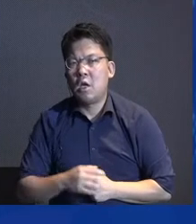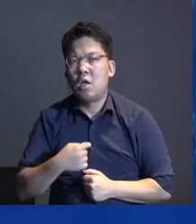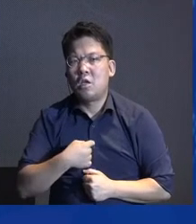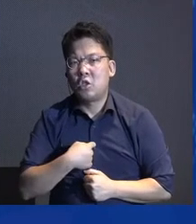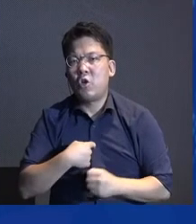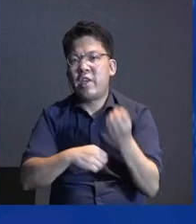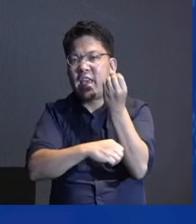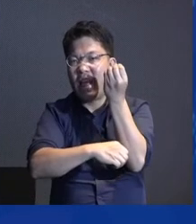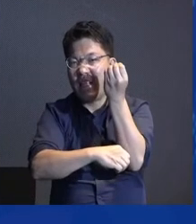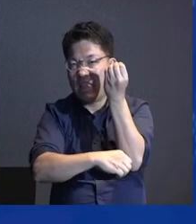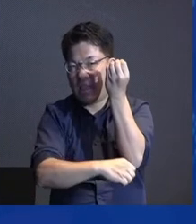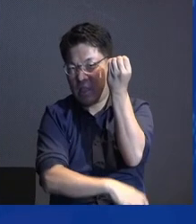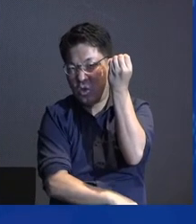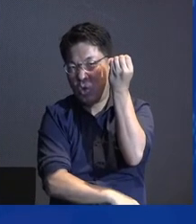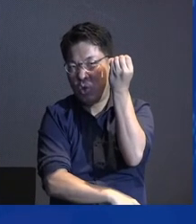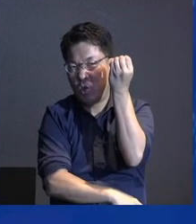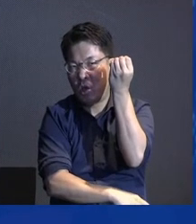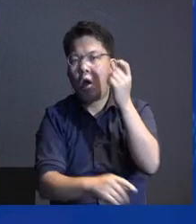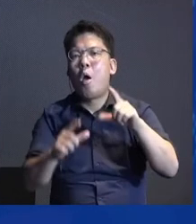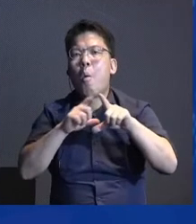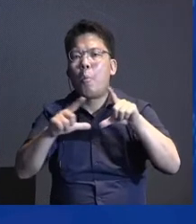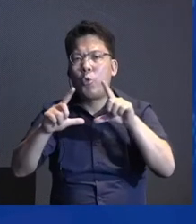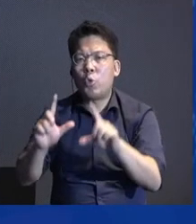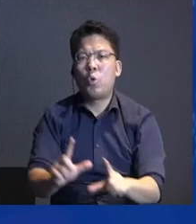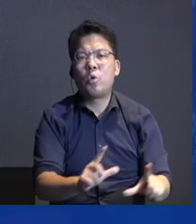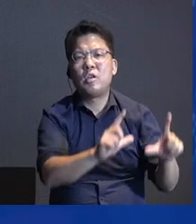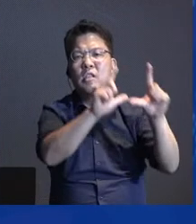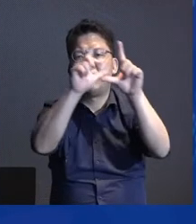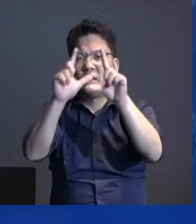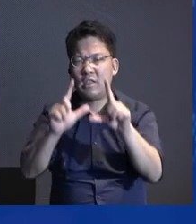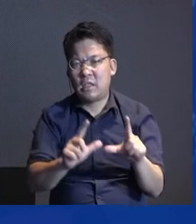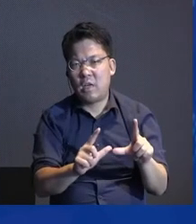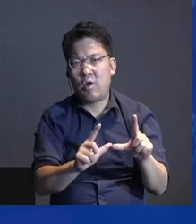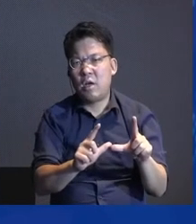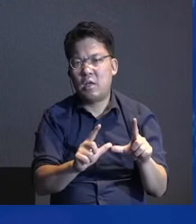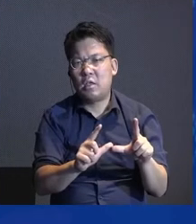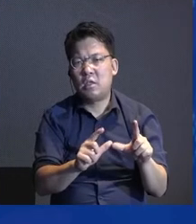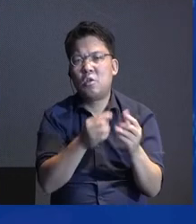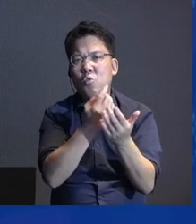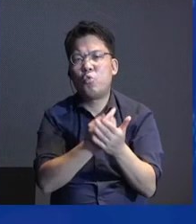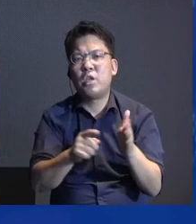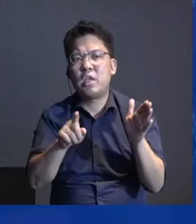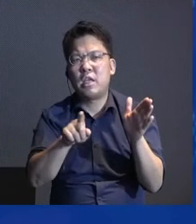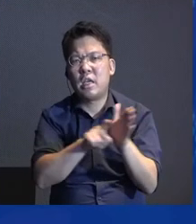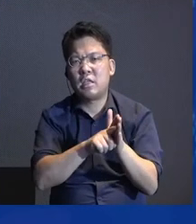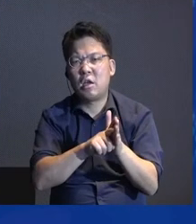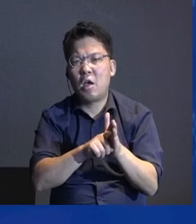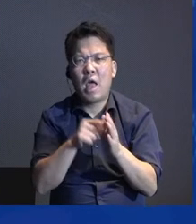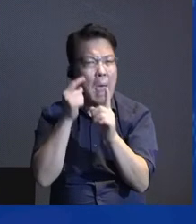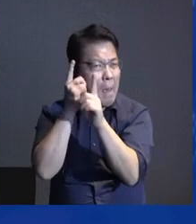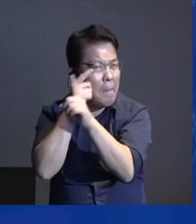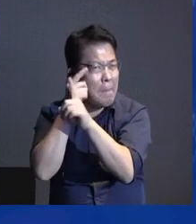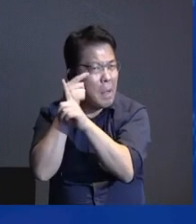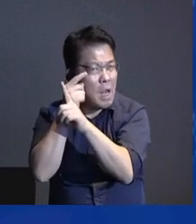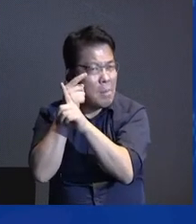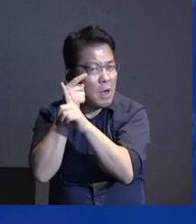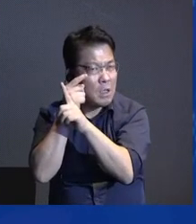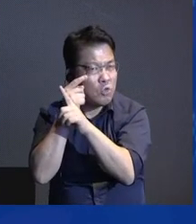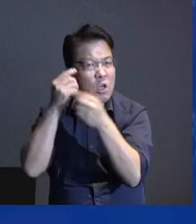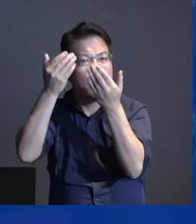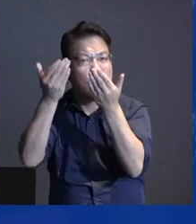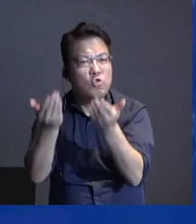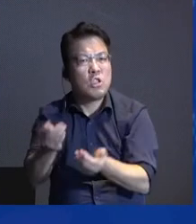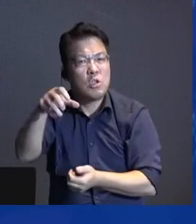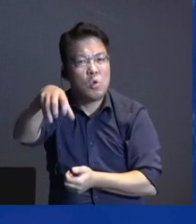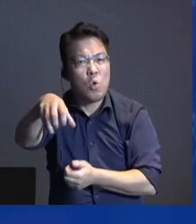239 households and about 500 people live in the housing complex. Gheno is located on the 6th floor